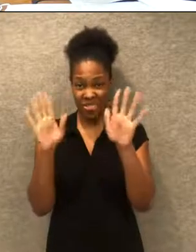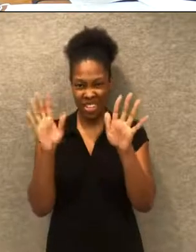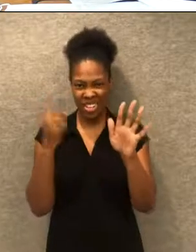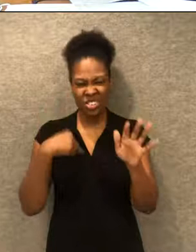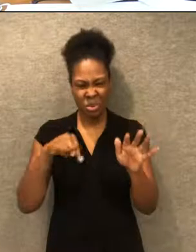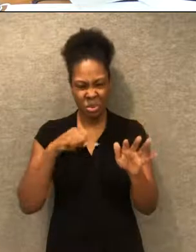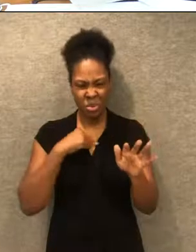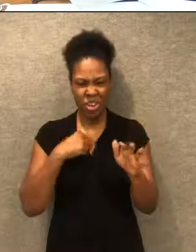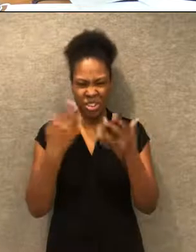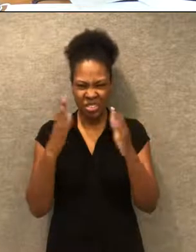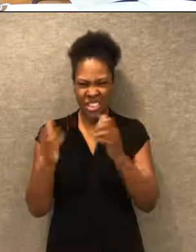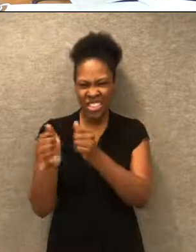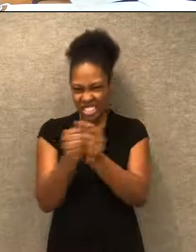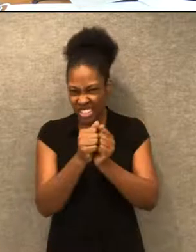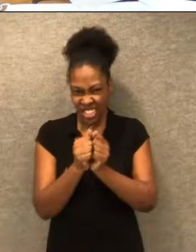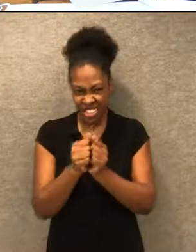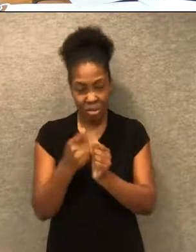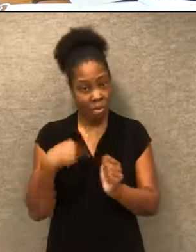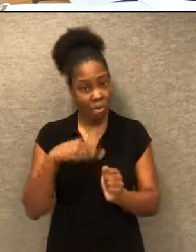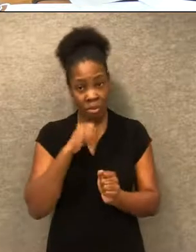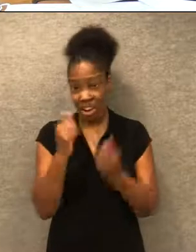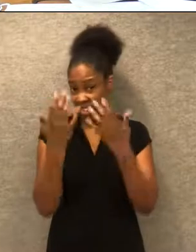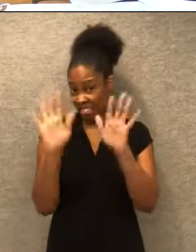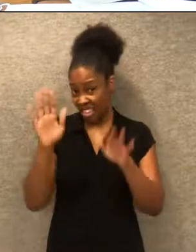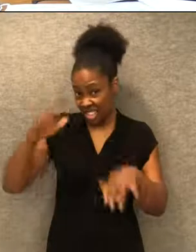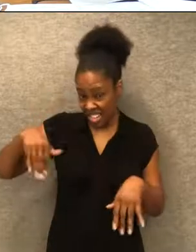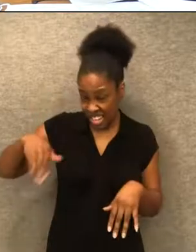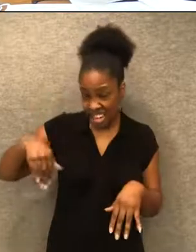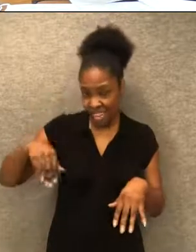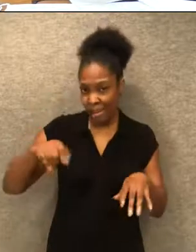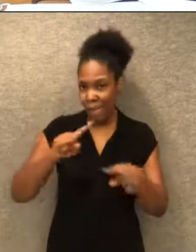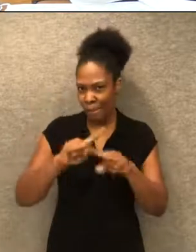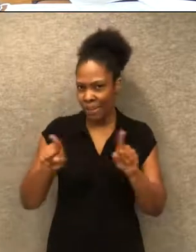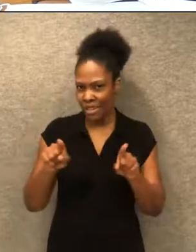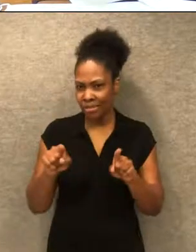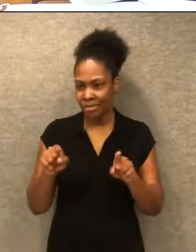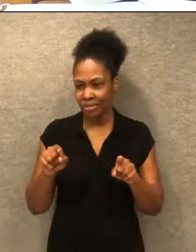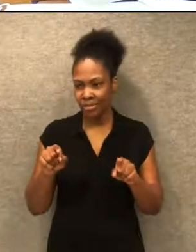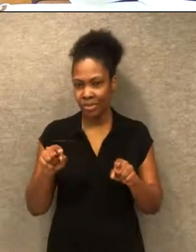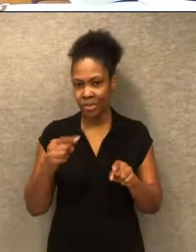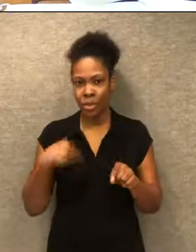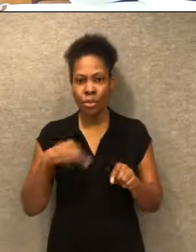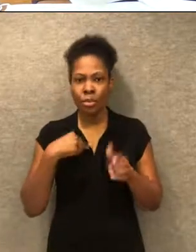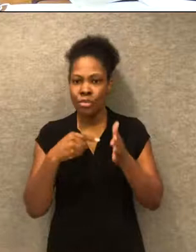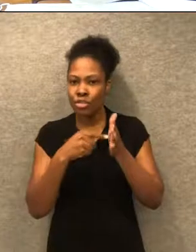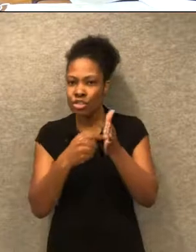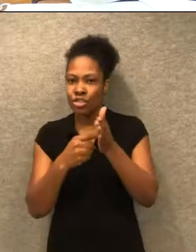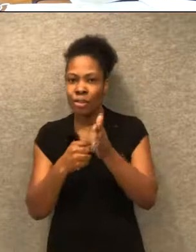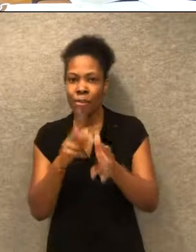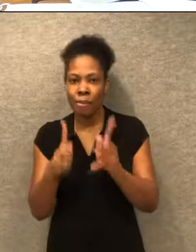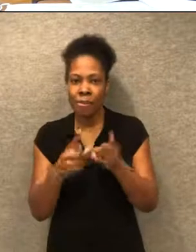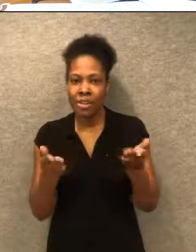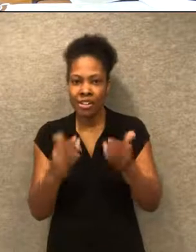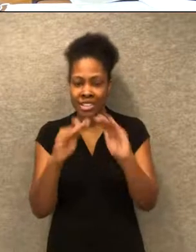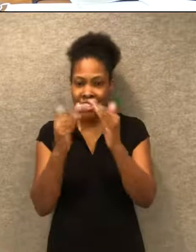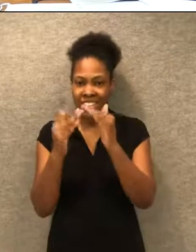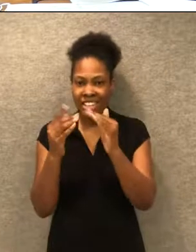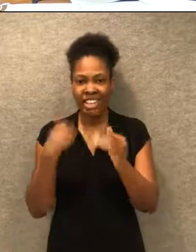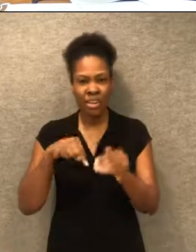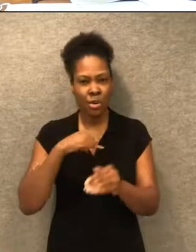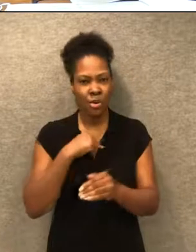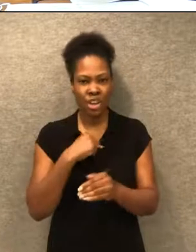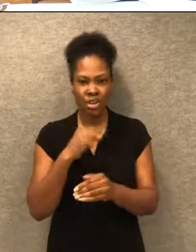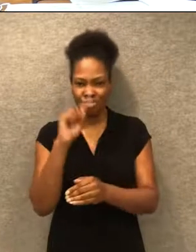together. We're not over the finish line, but I can tell you that we have proved to people here in the city of East Orange that we're